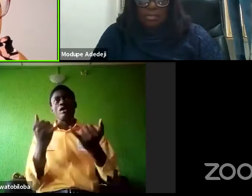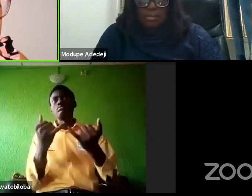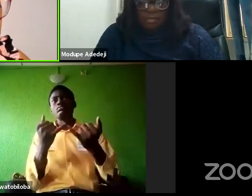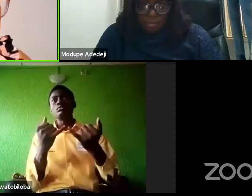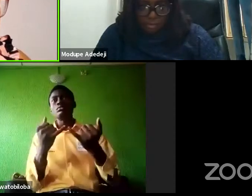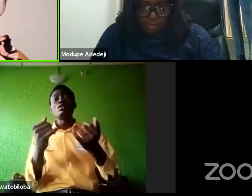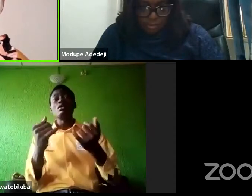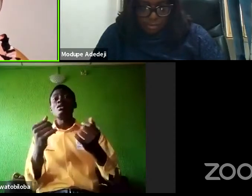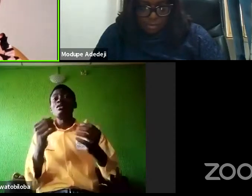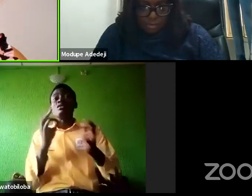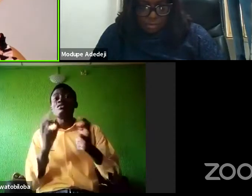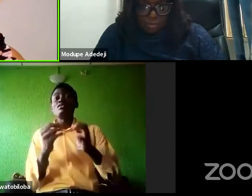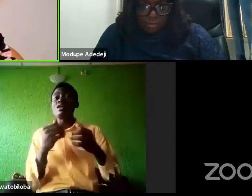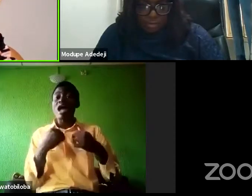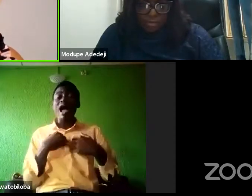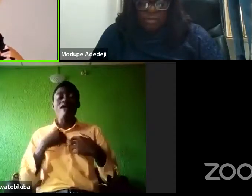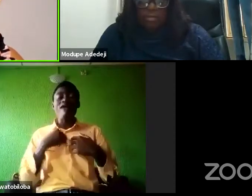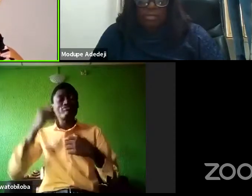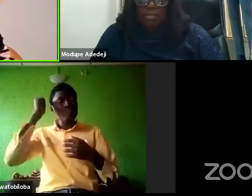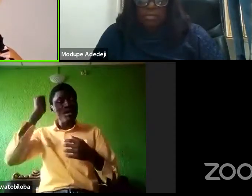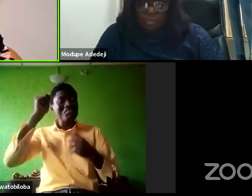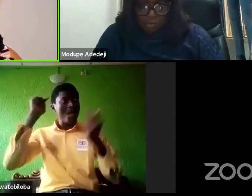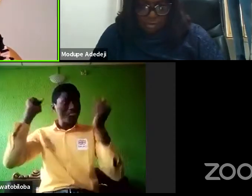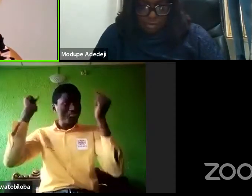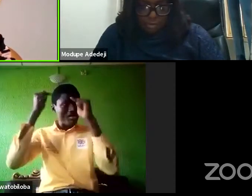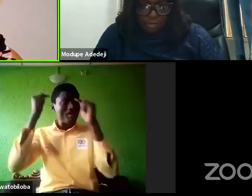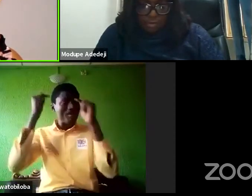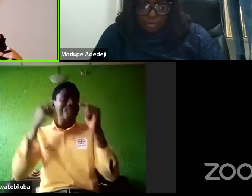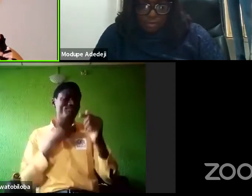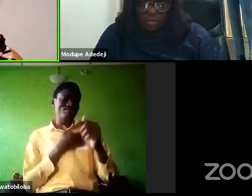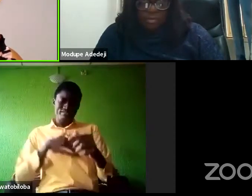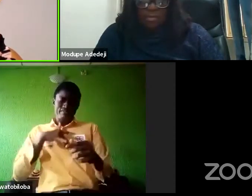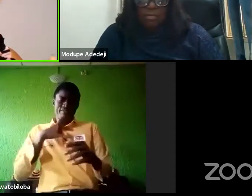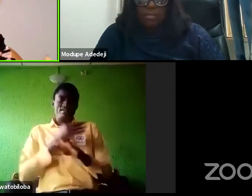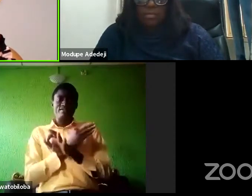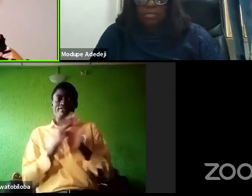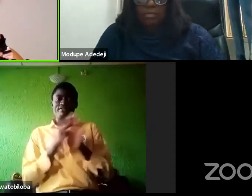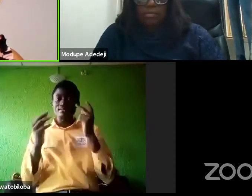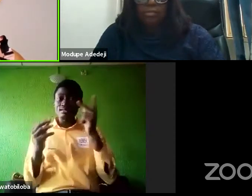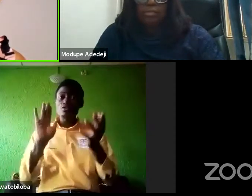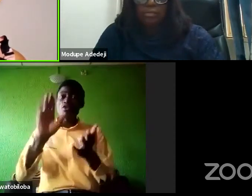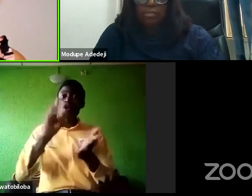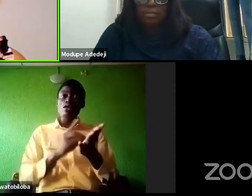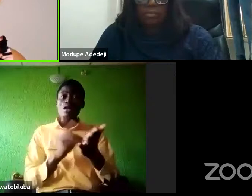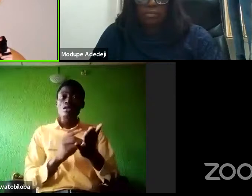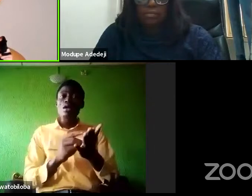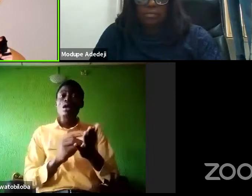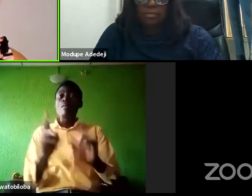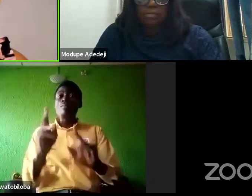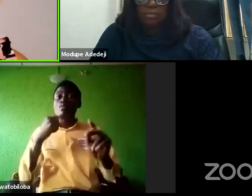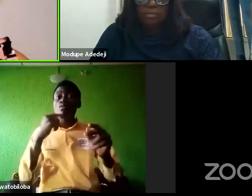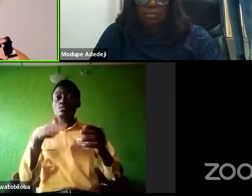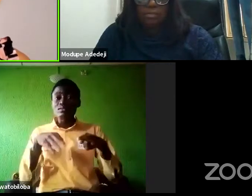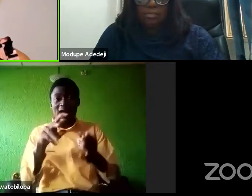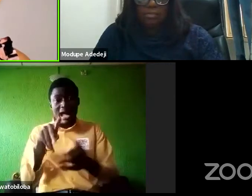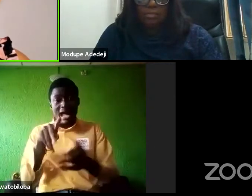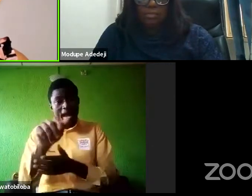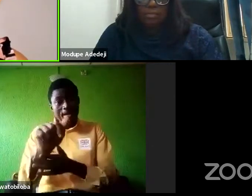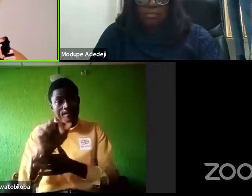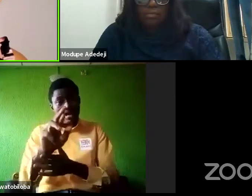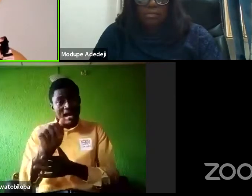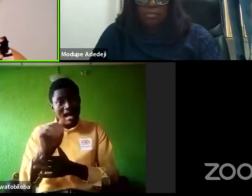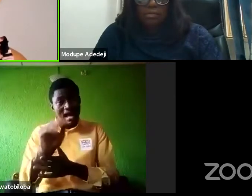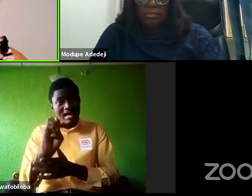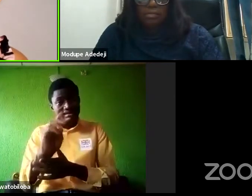Please stop taking. And the people selling paracetamol also actually advised that if you take this for 3 days